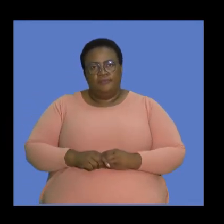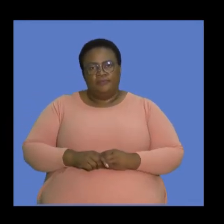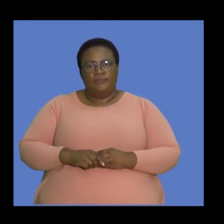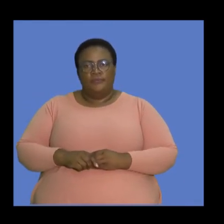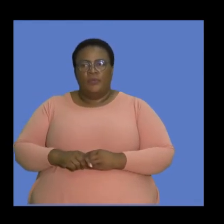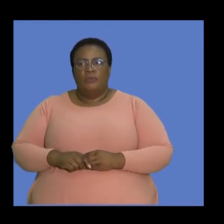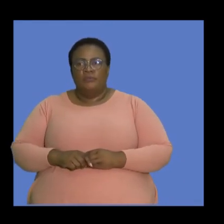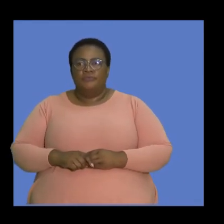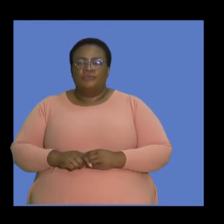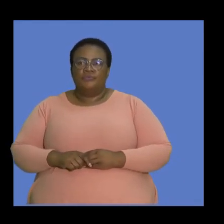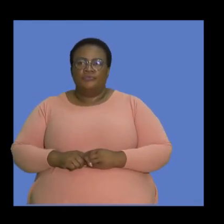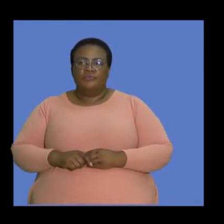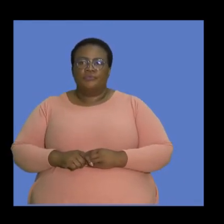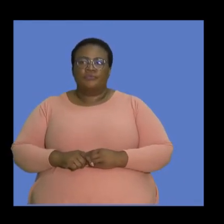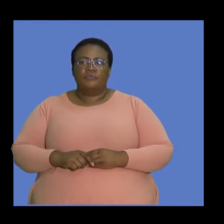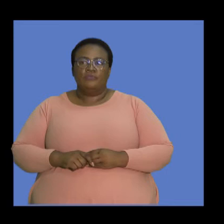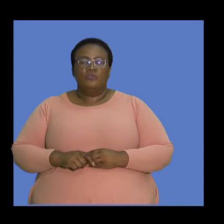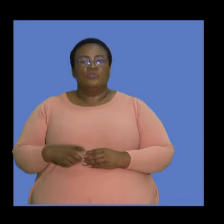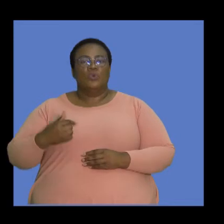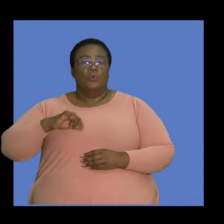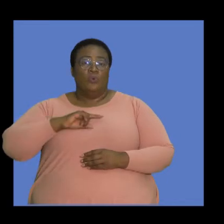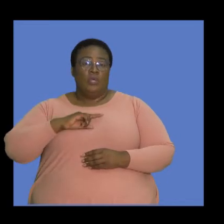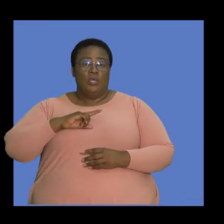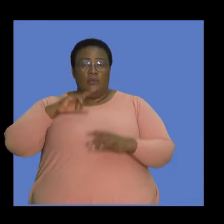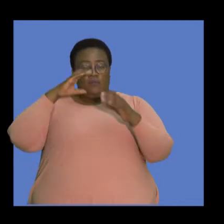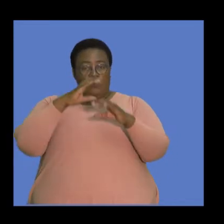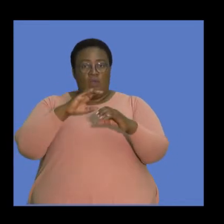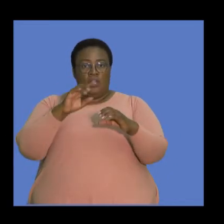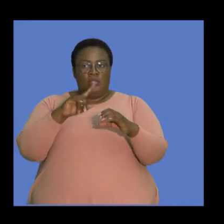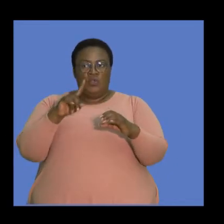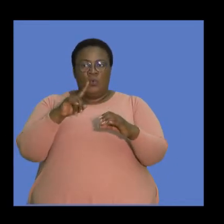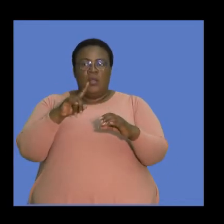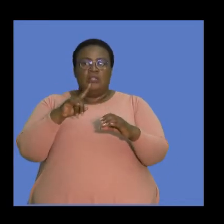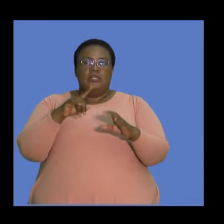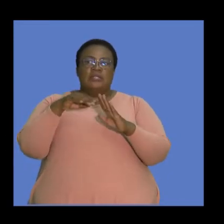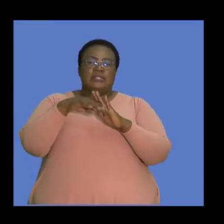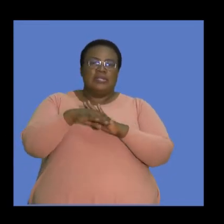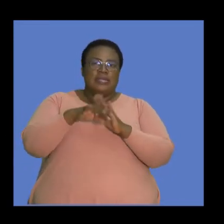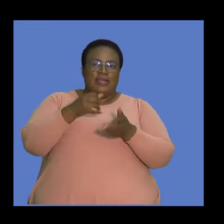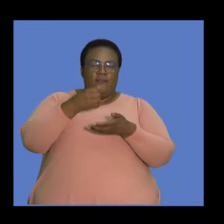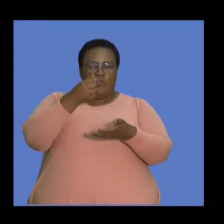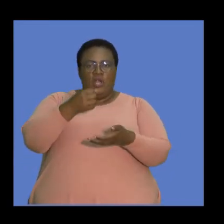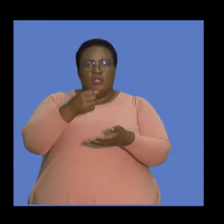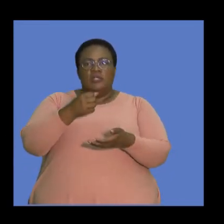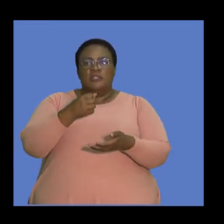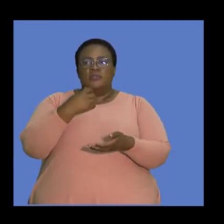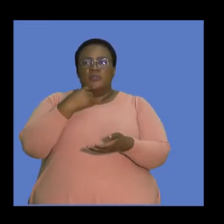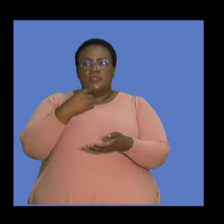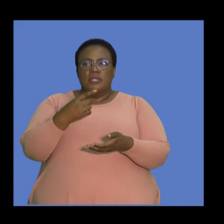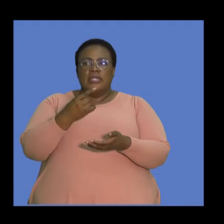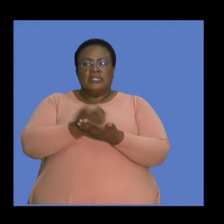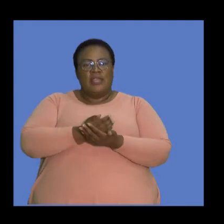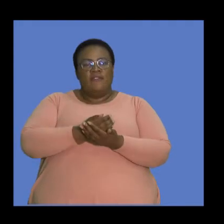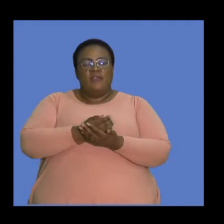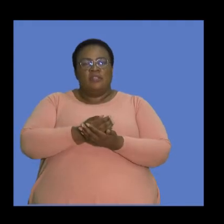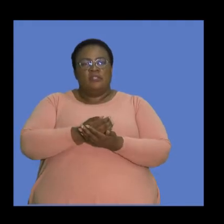Now, what we've actually looked at was the concept of sinking fund. Remember, sinking fund was a